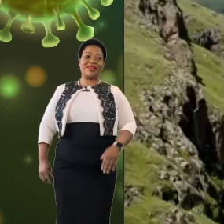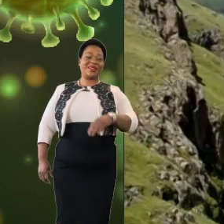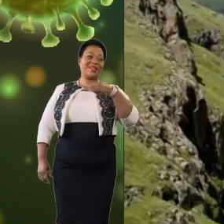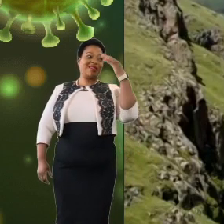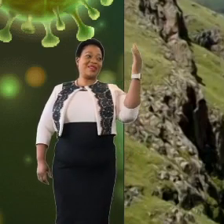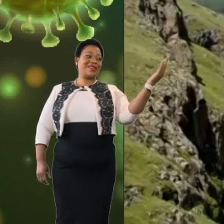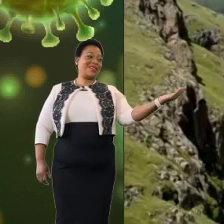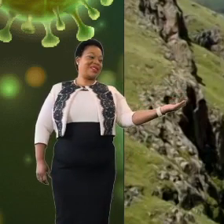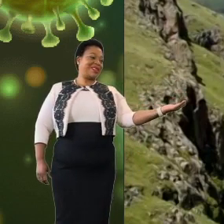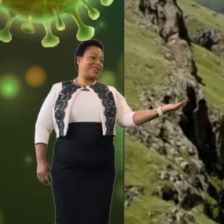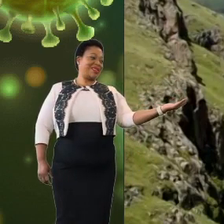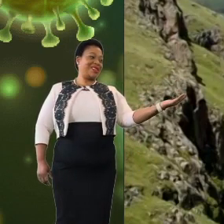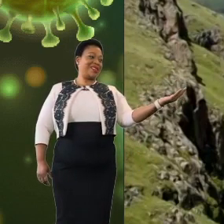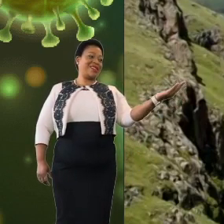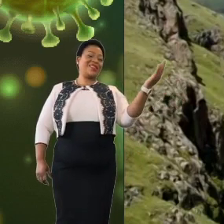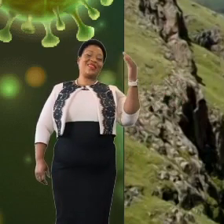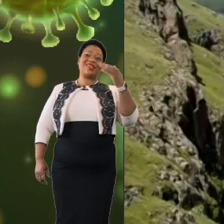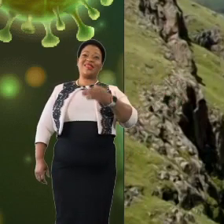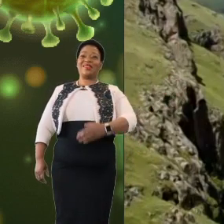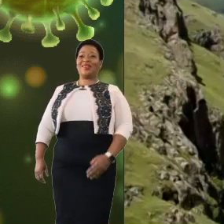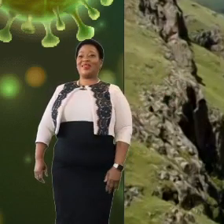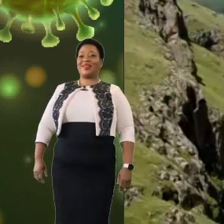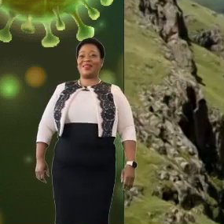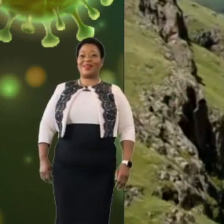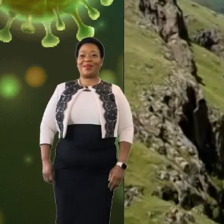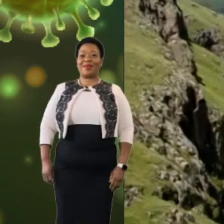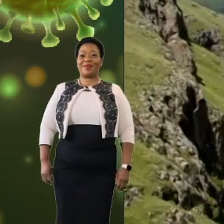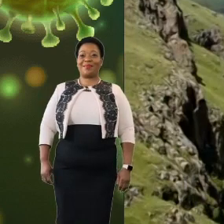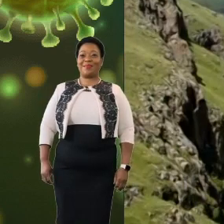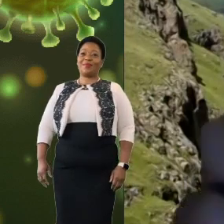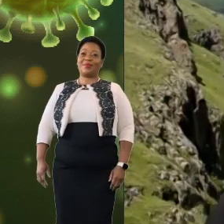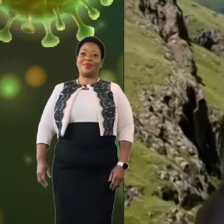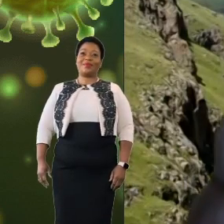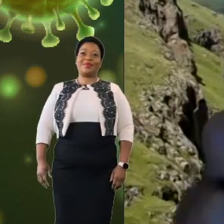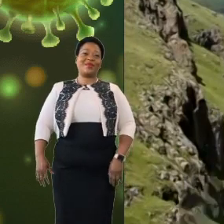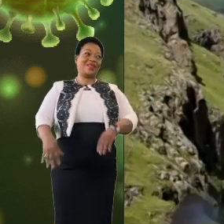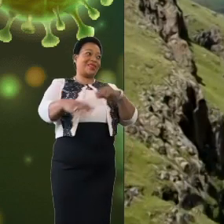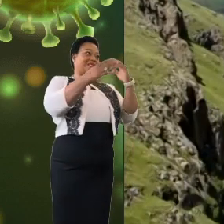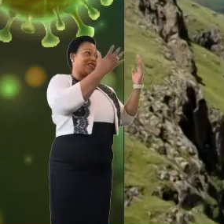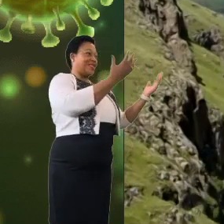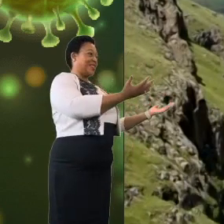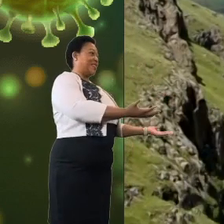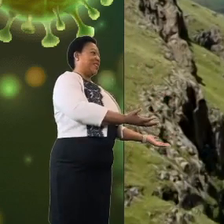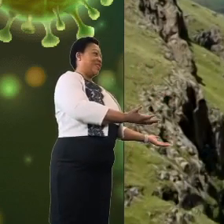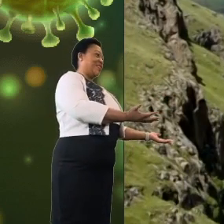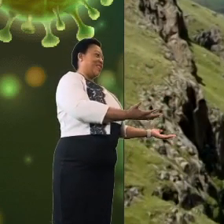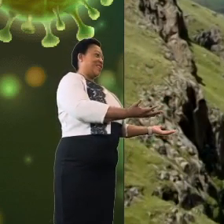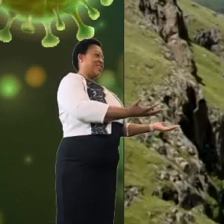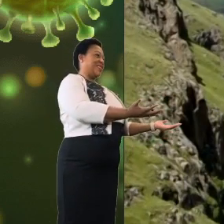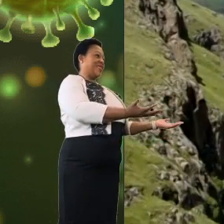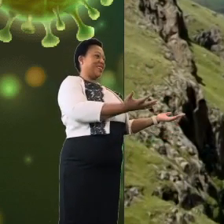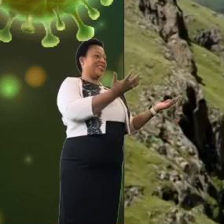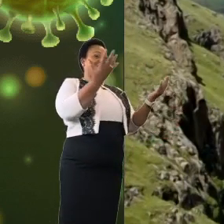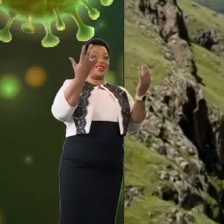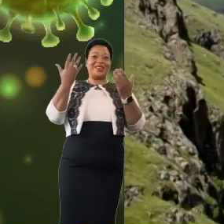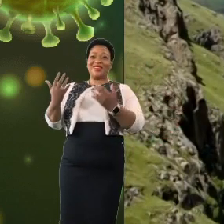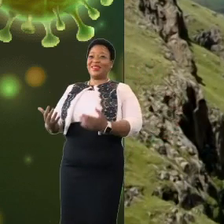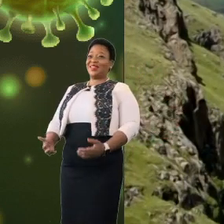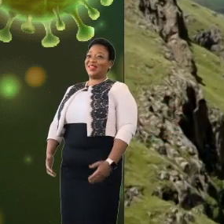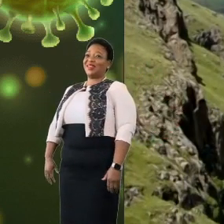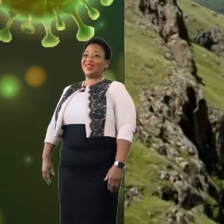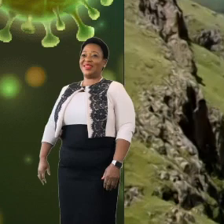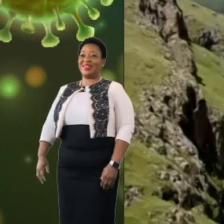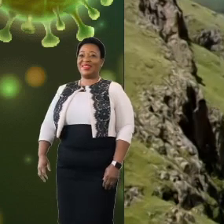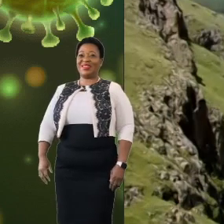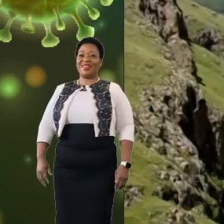I've been taking notes. So if I look to my side or look as I'm busy with my phone, purely just because I'm taking my